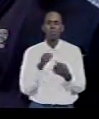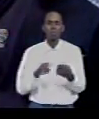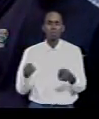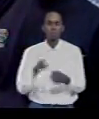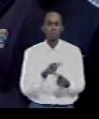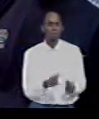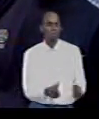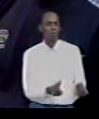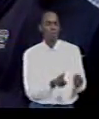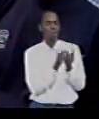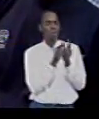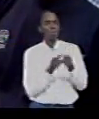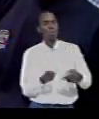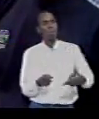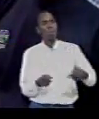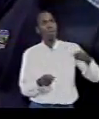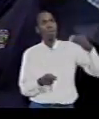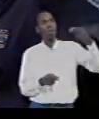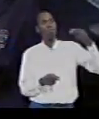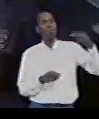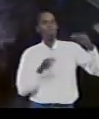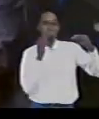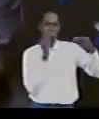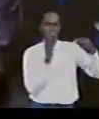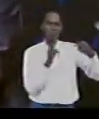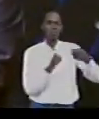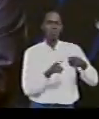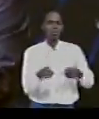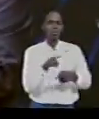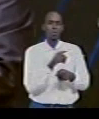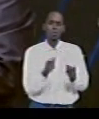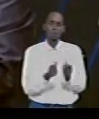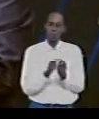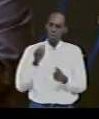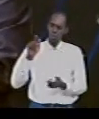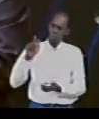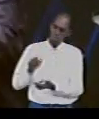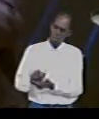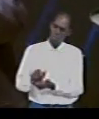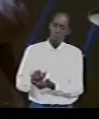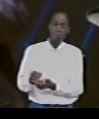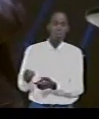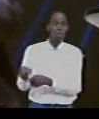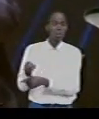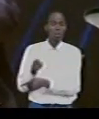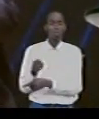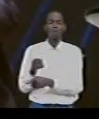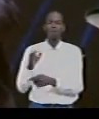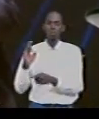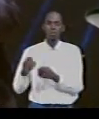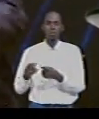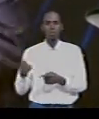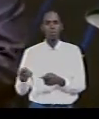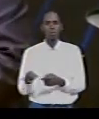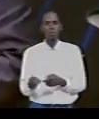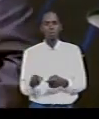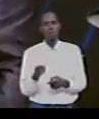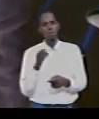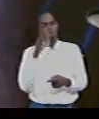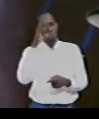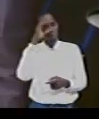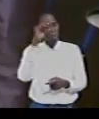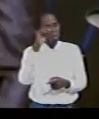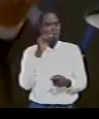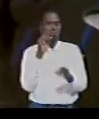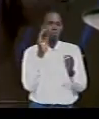them, high they are, preach to them. Low they are, preach to them. Men they are, preach to them.